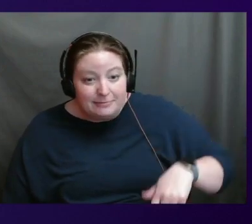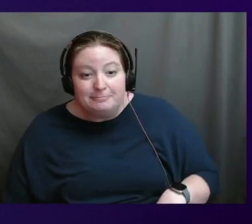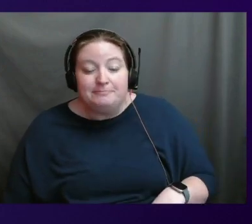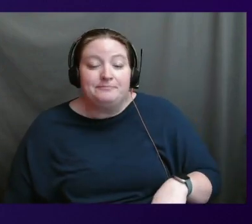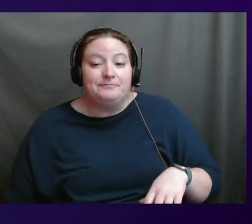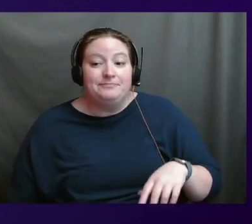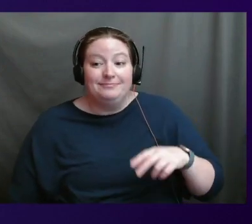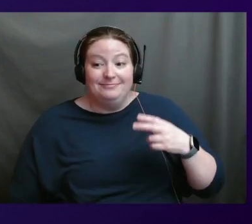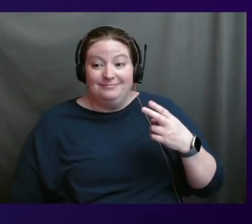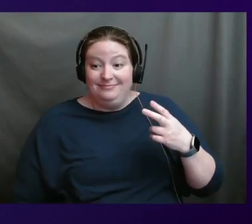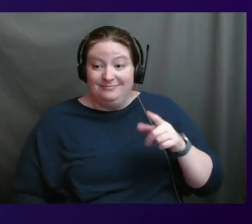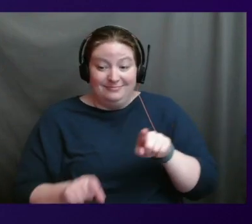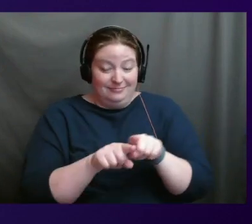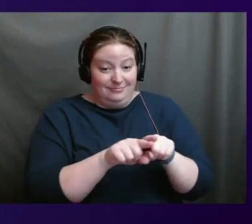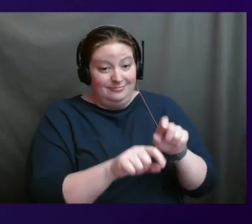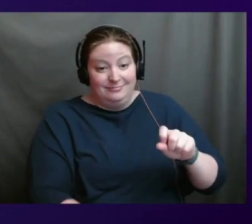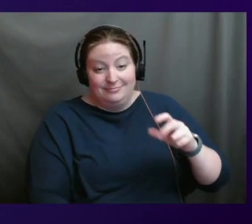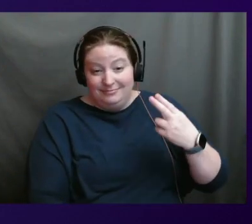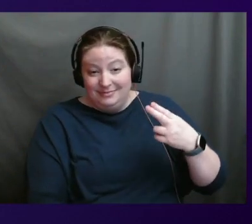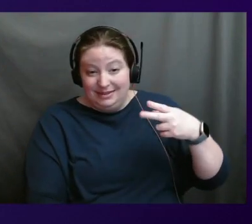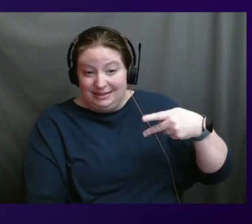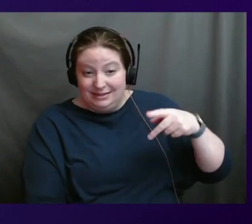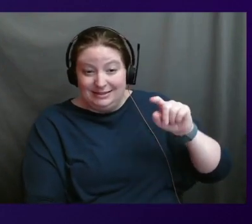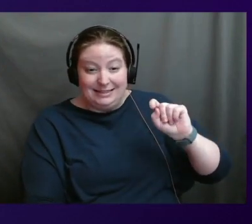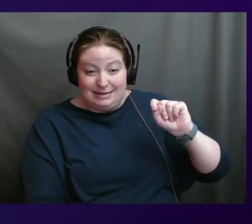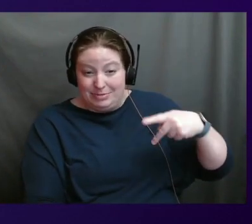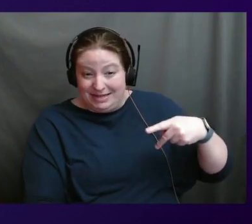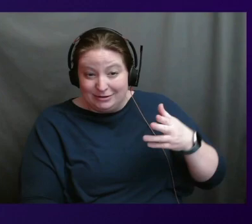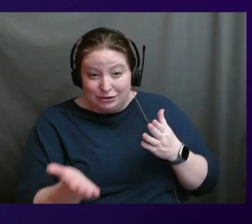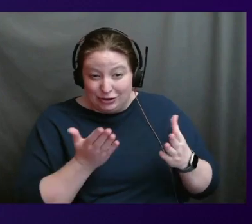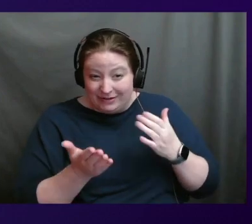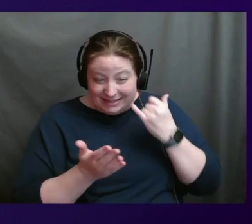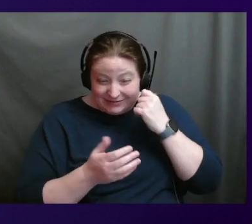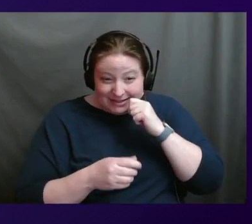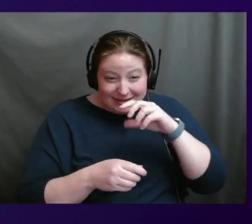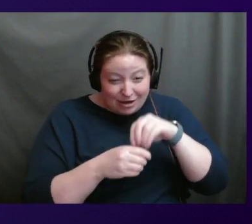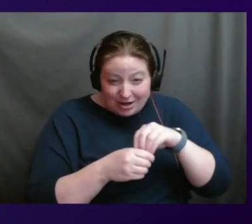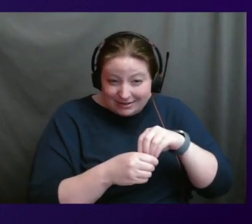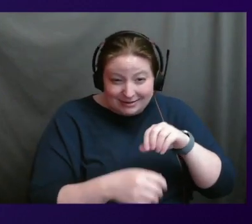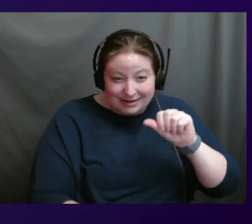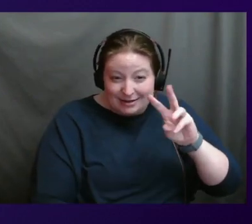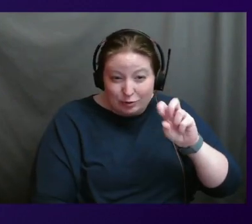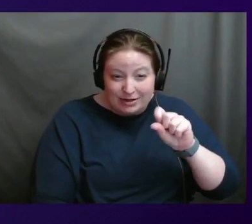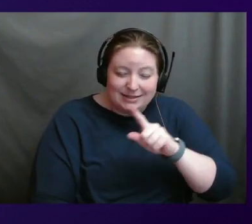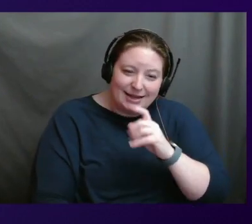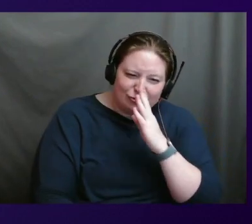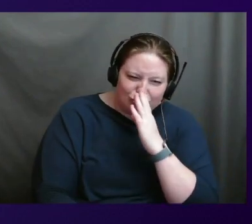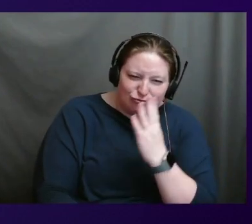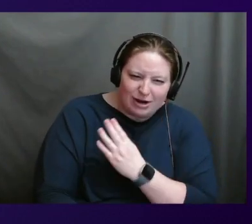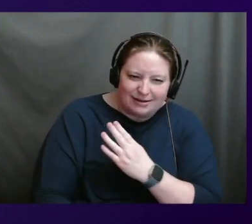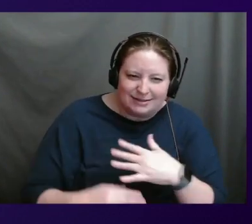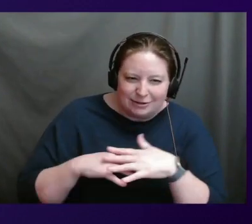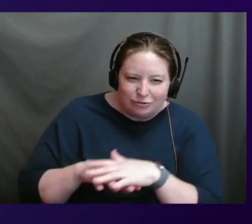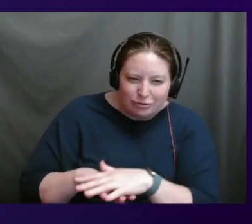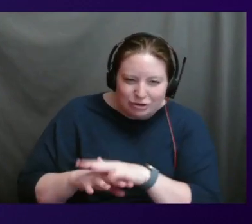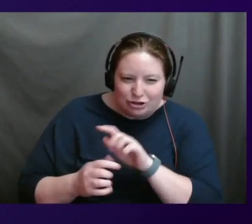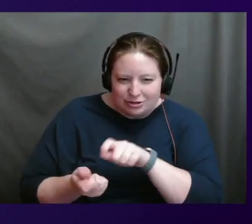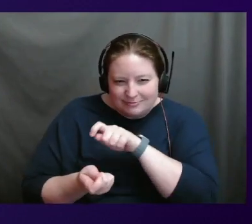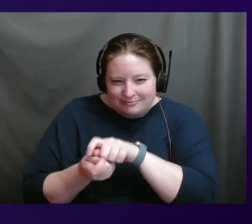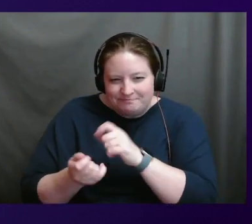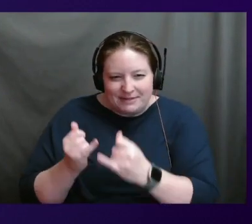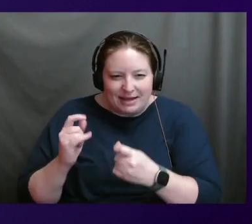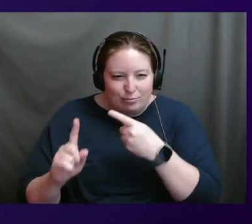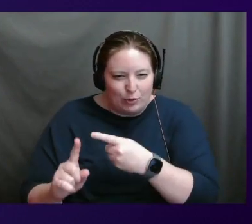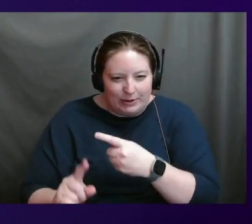service, so if something isn't within the AWS ecosystem, we have a direct integration that'll allow you to specify that endpoint and talk directly to it.